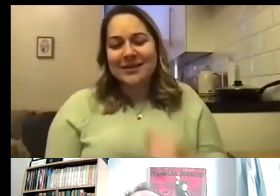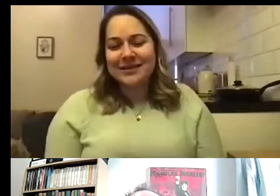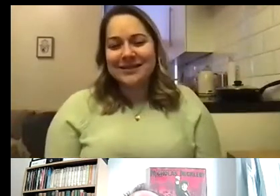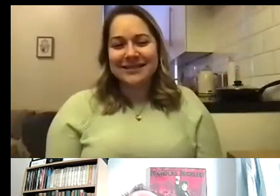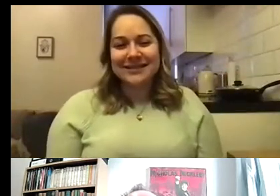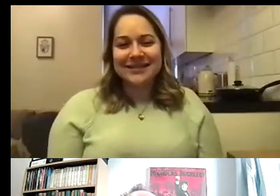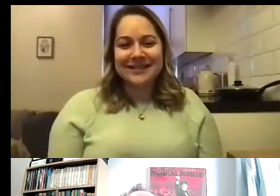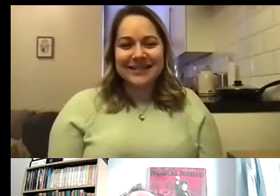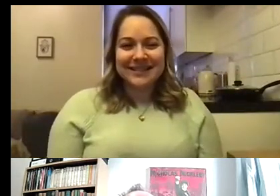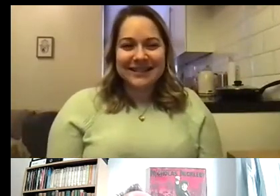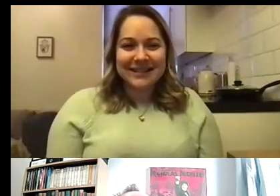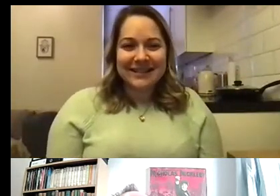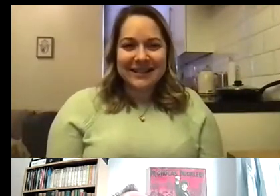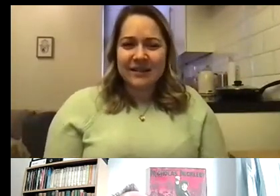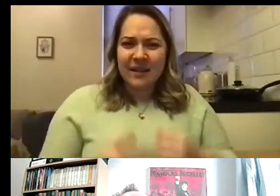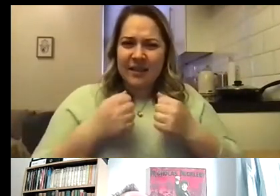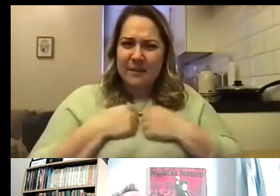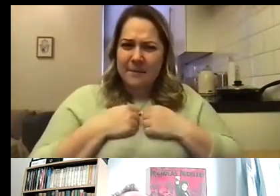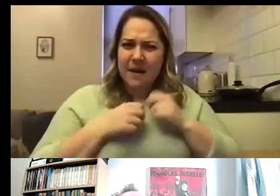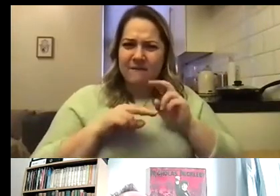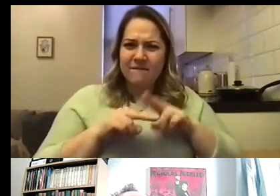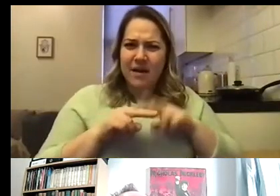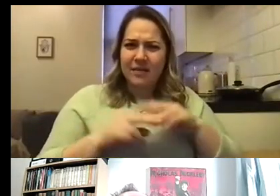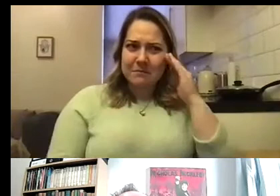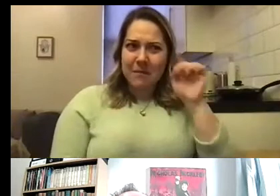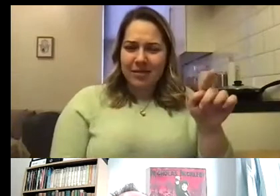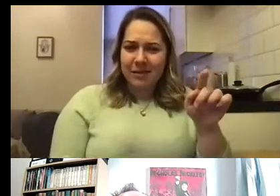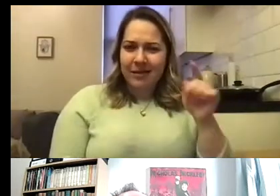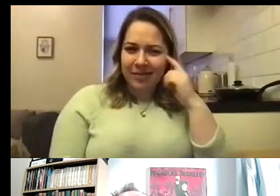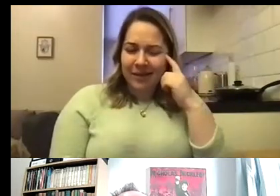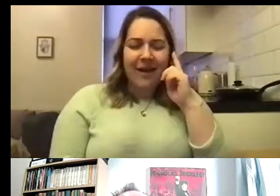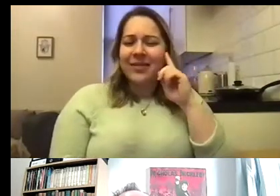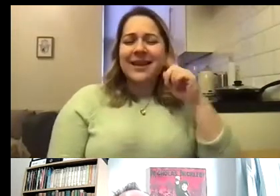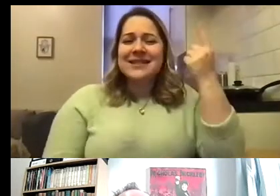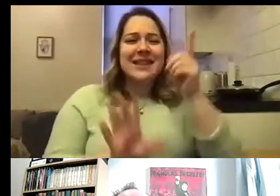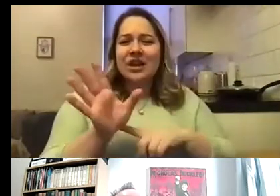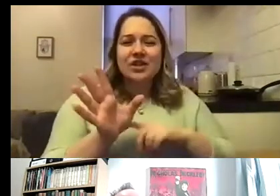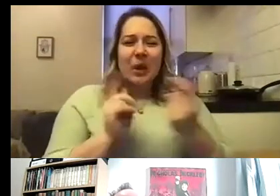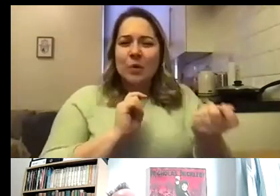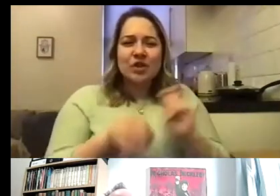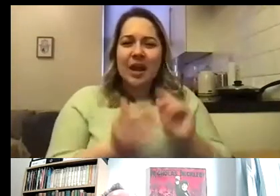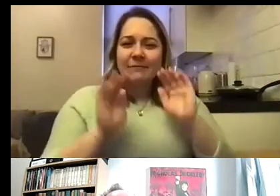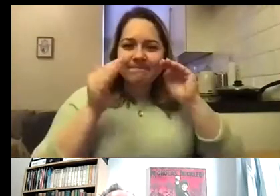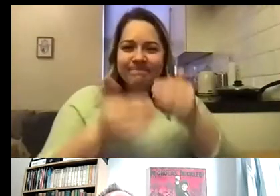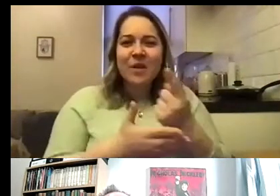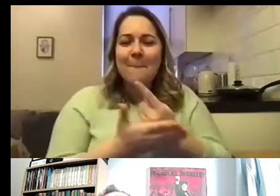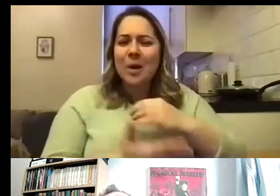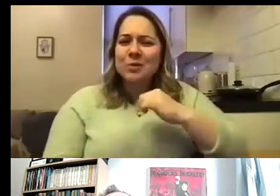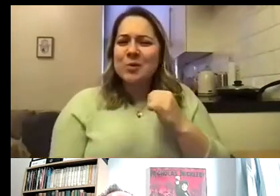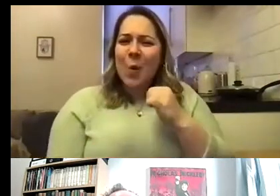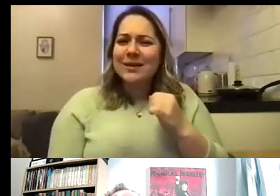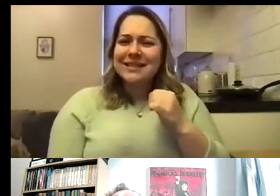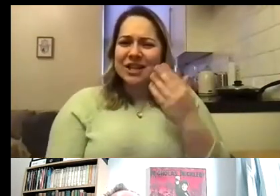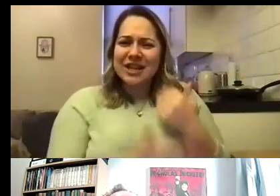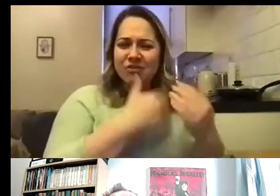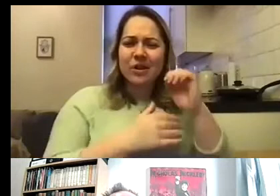Yeah. I'm realising, as my dad's mum, I think maybe next year, Neil, instead of Poplarism, we should do something around the Scottish diaspora